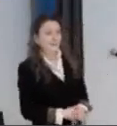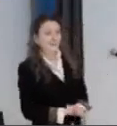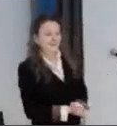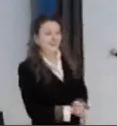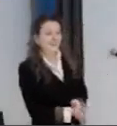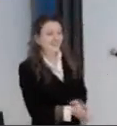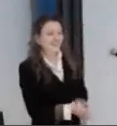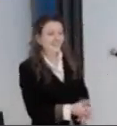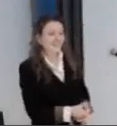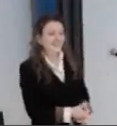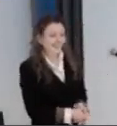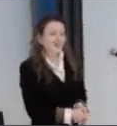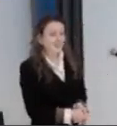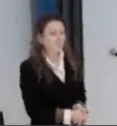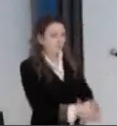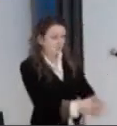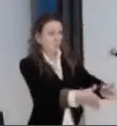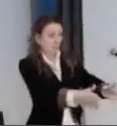Absolutely.